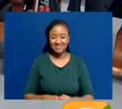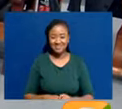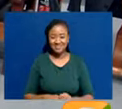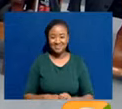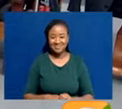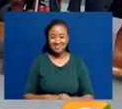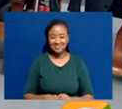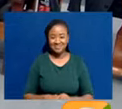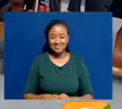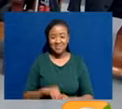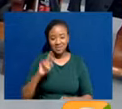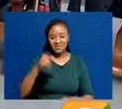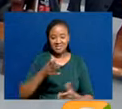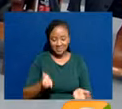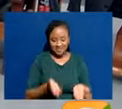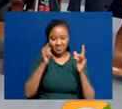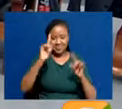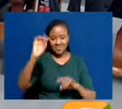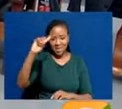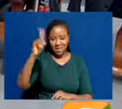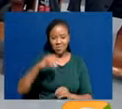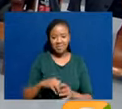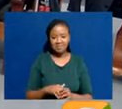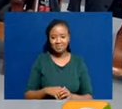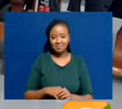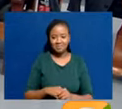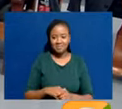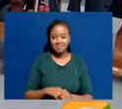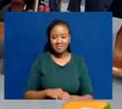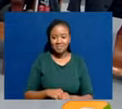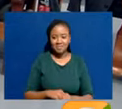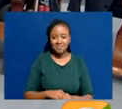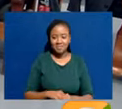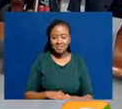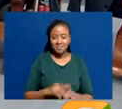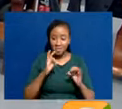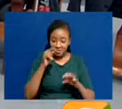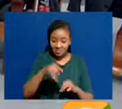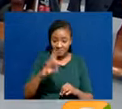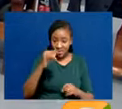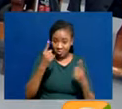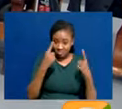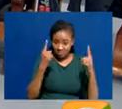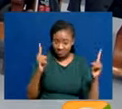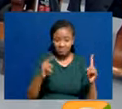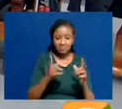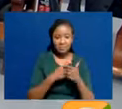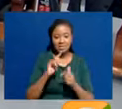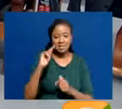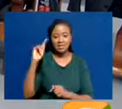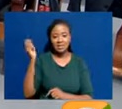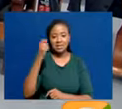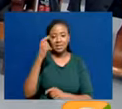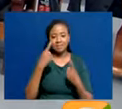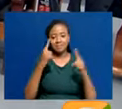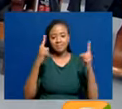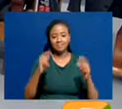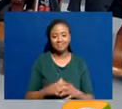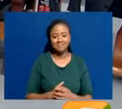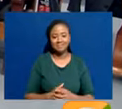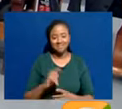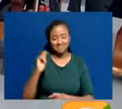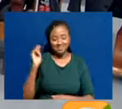Finish with Nairobi first. Wacha tufanye Nairobi. Sio? Yeah. One at a time. If Nairobi works, Kenya works. If Nairobi